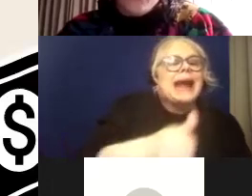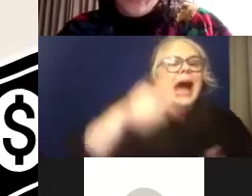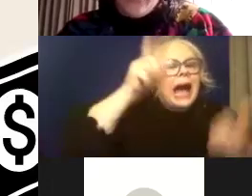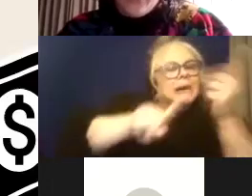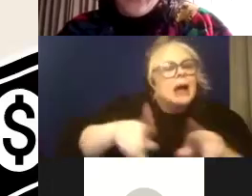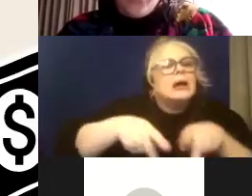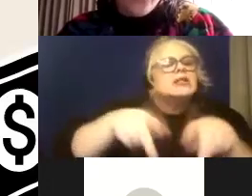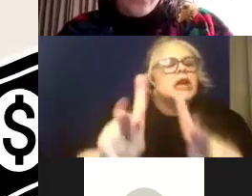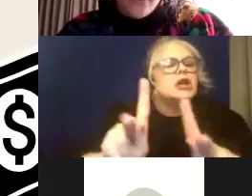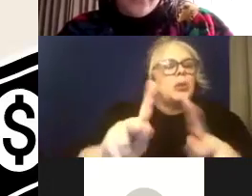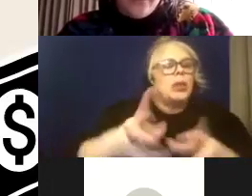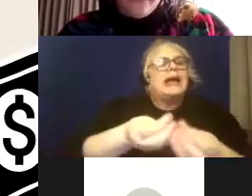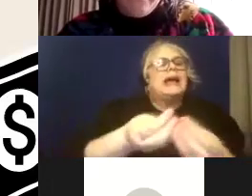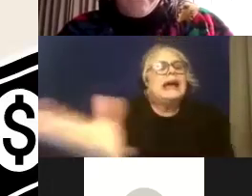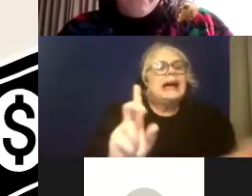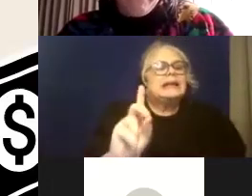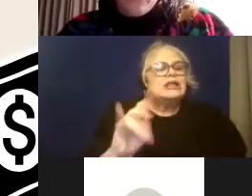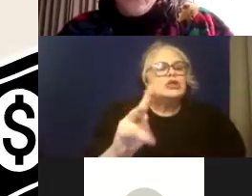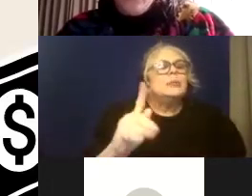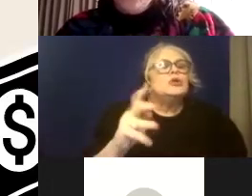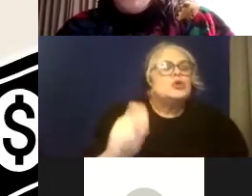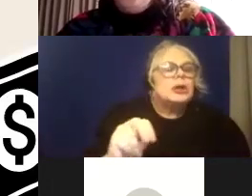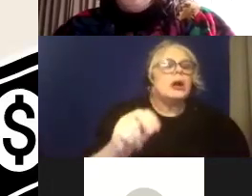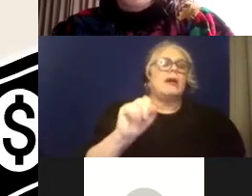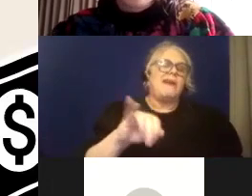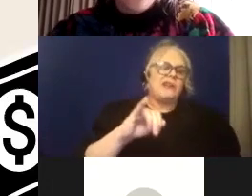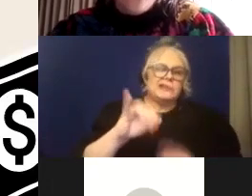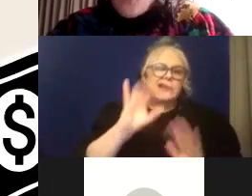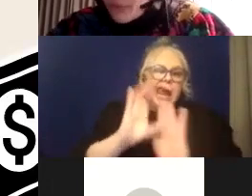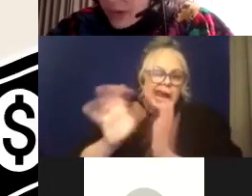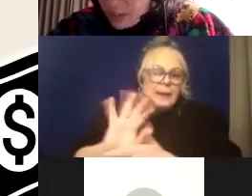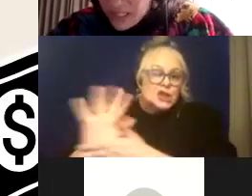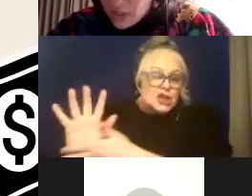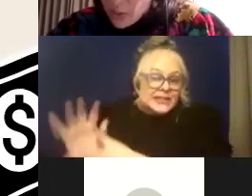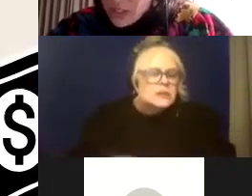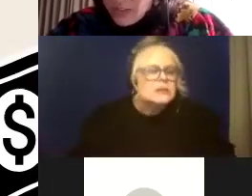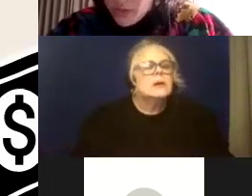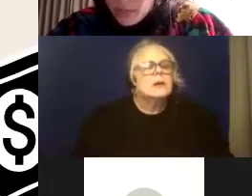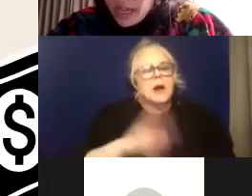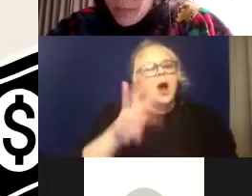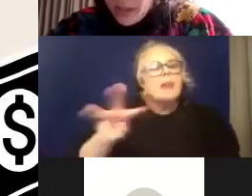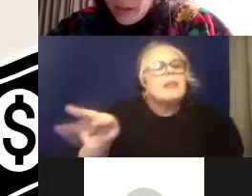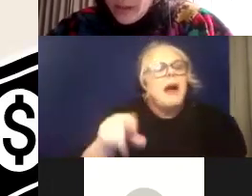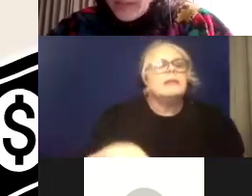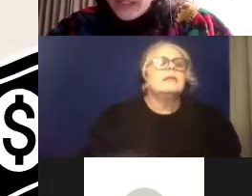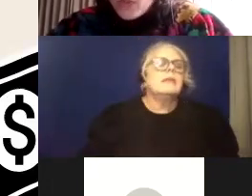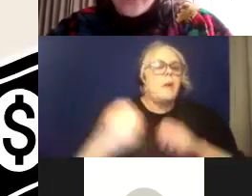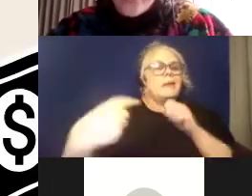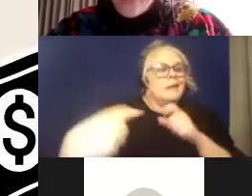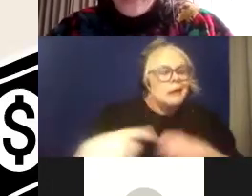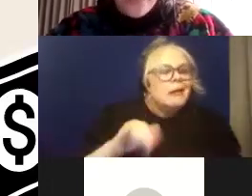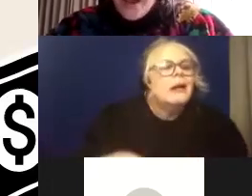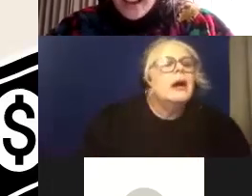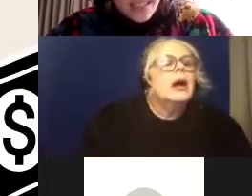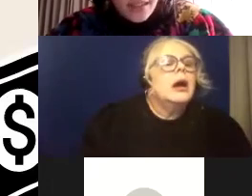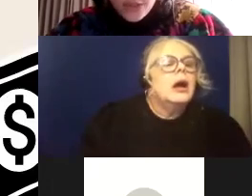abusive behavior that you receive online. You want to report all threatening messages received from the blackmailer, as well as